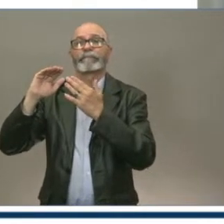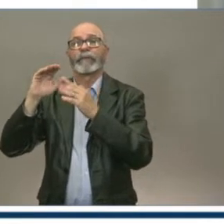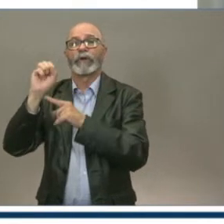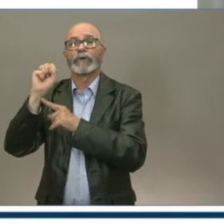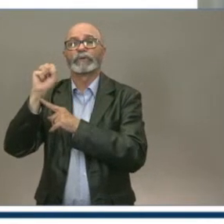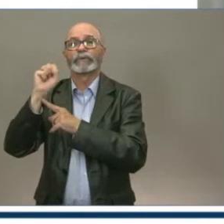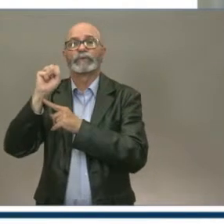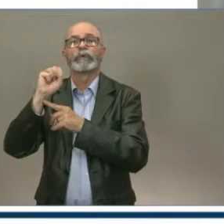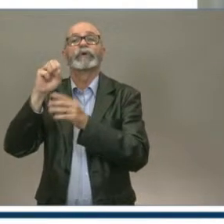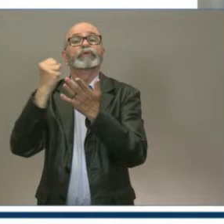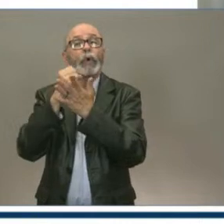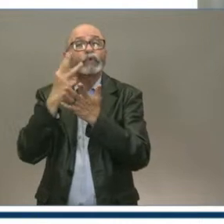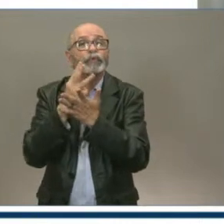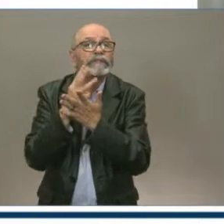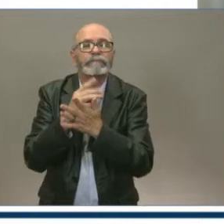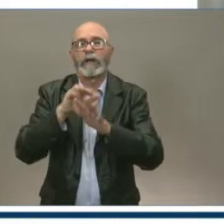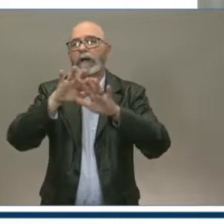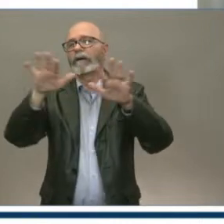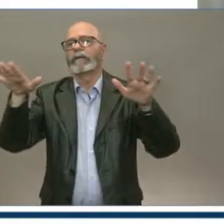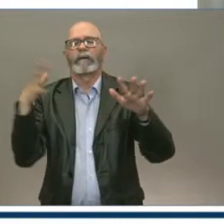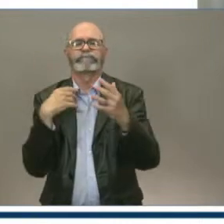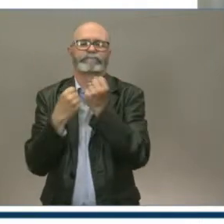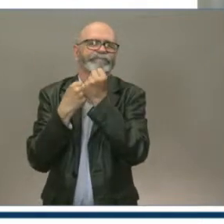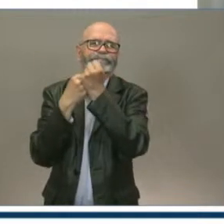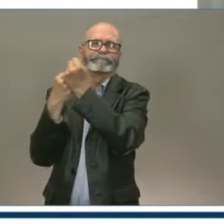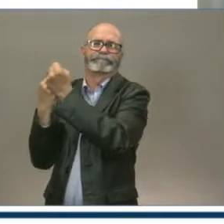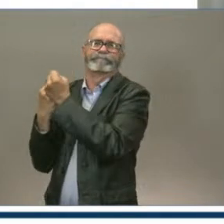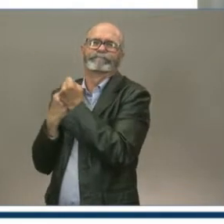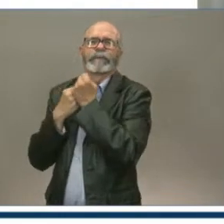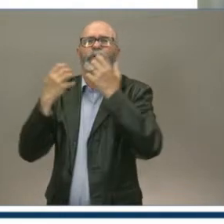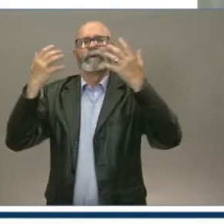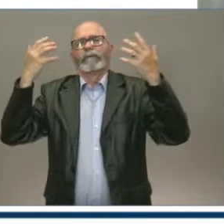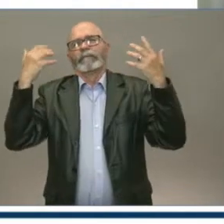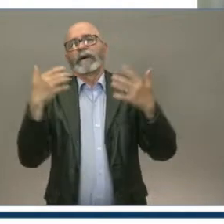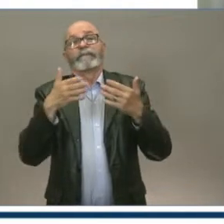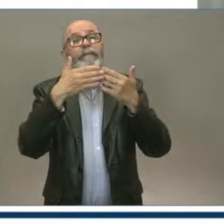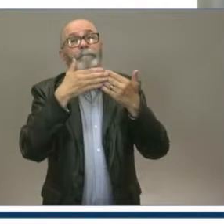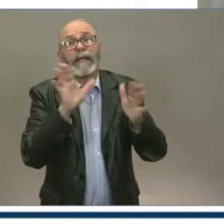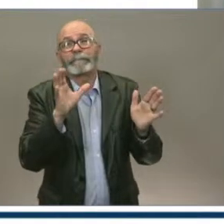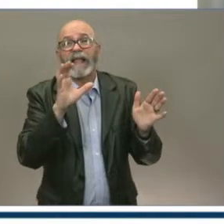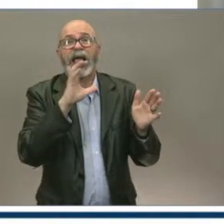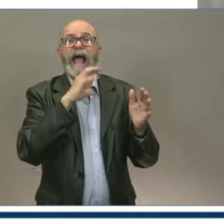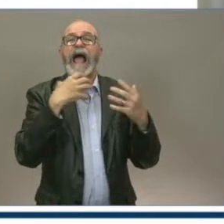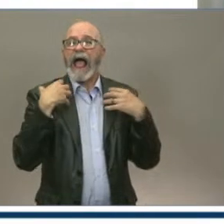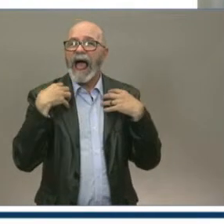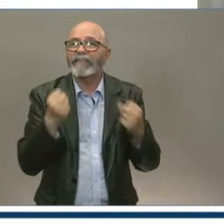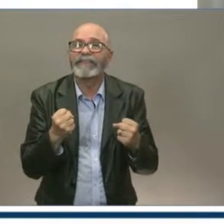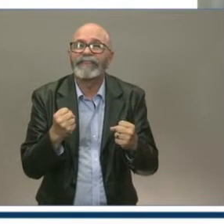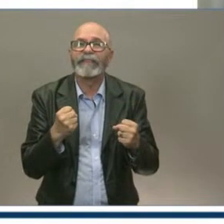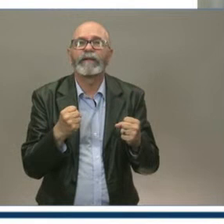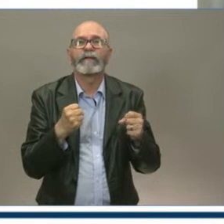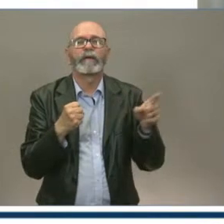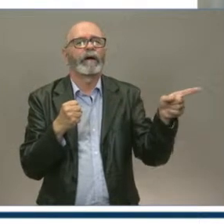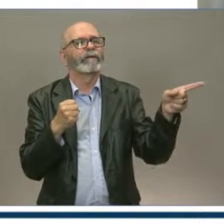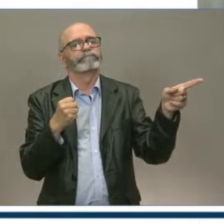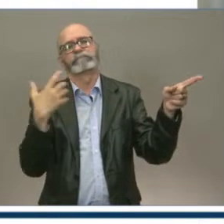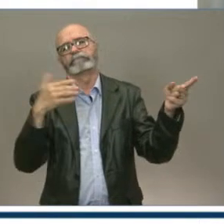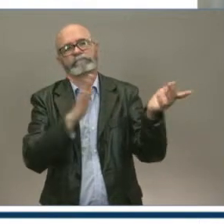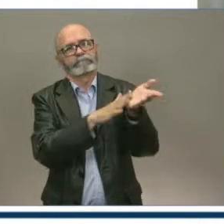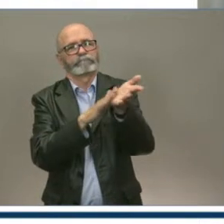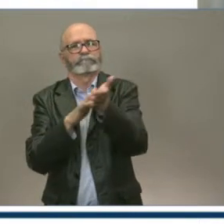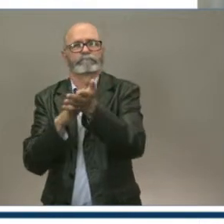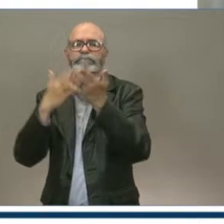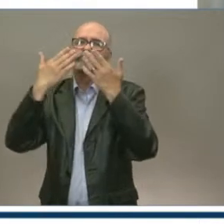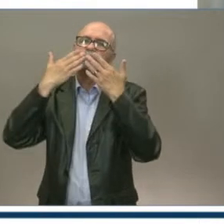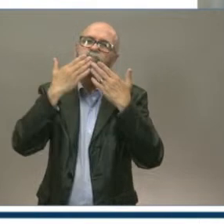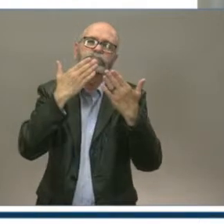Health Authority and the Department of Health and Wellness. So congratulations to everyone on that work. A big thank you to those who were vaccinated,